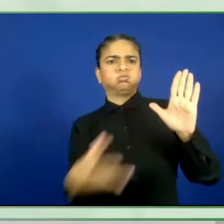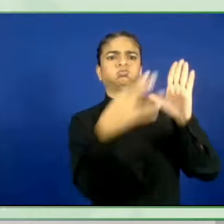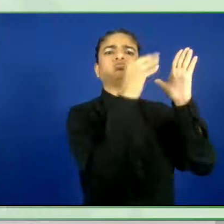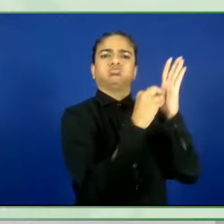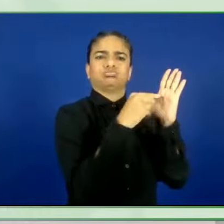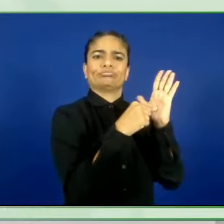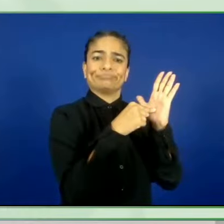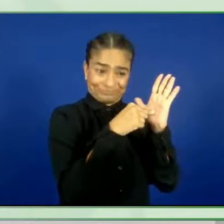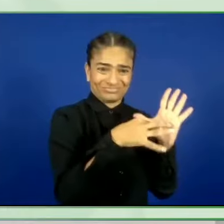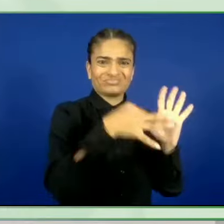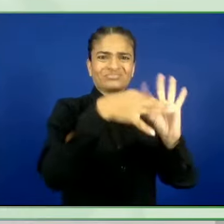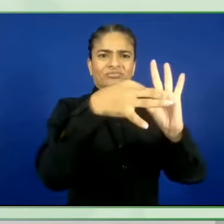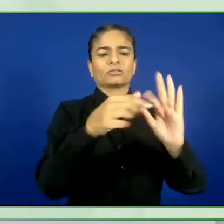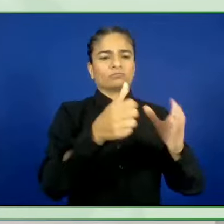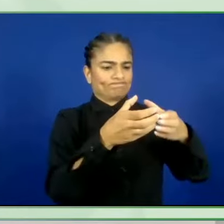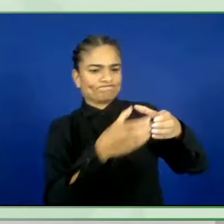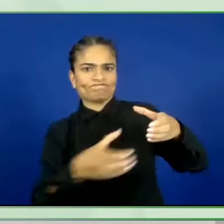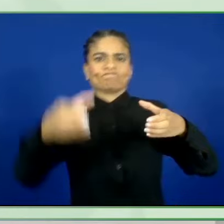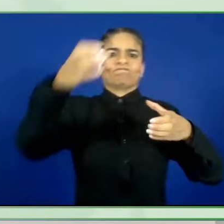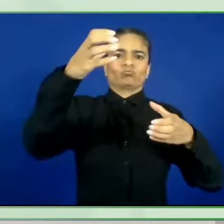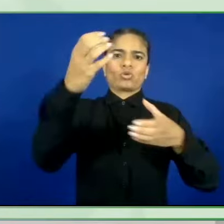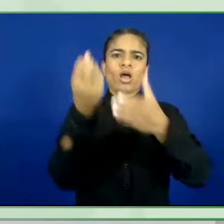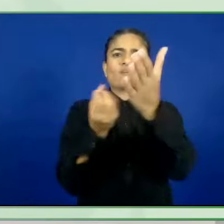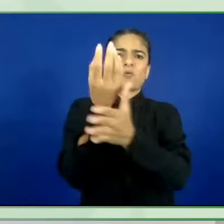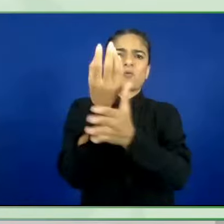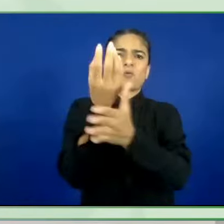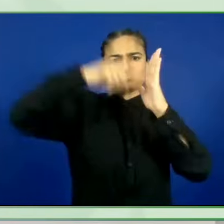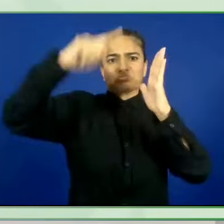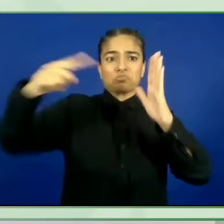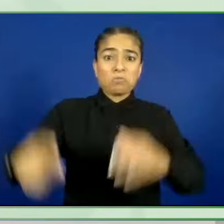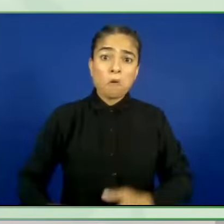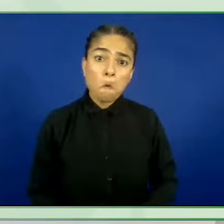you so much. Which other countries would you like to take it to?